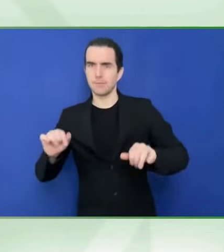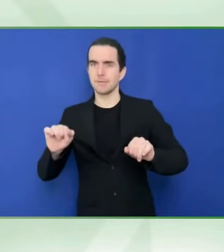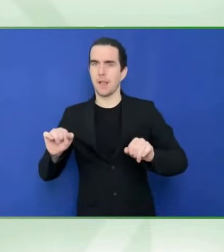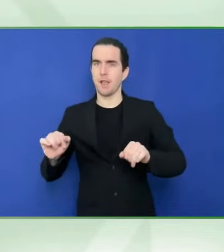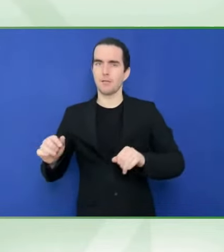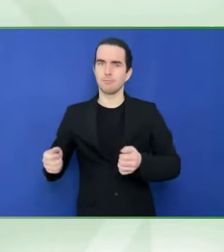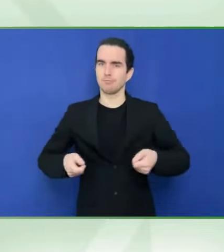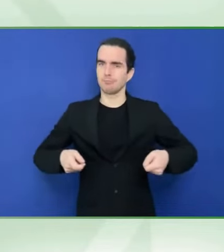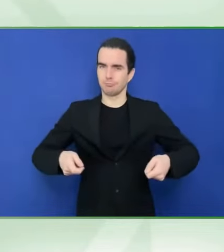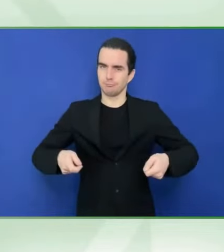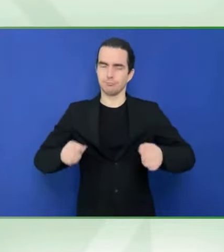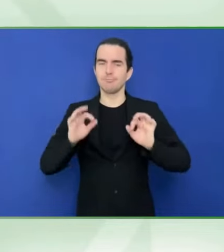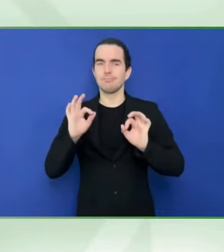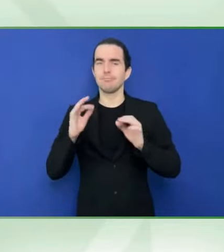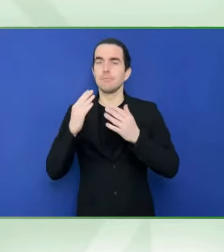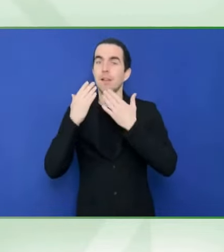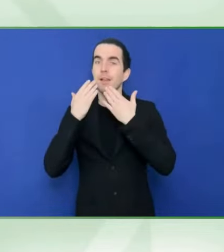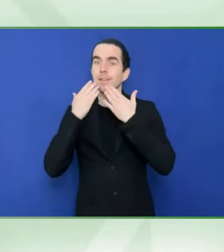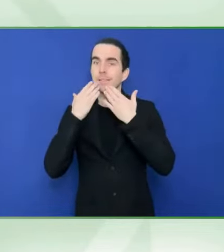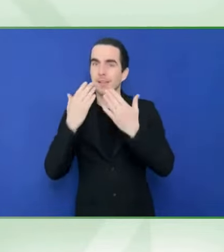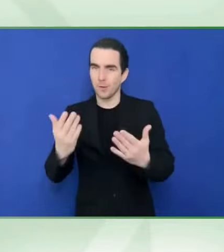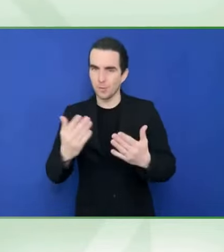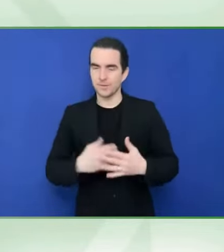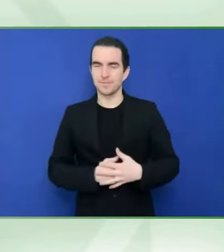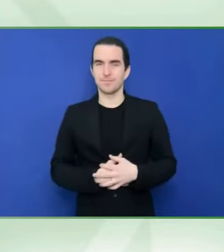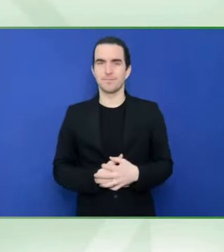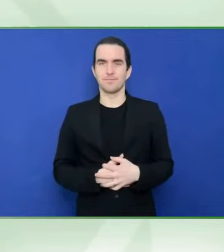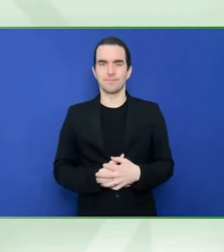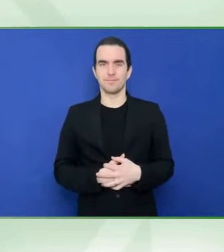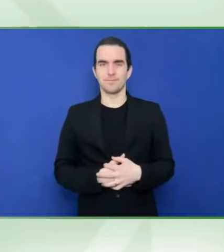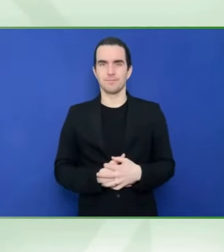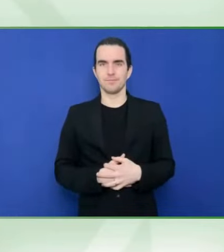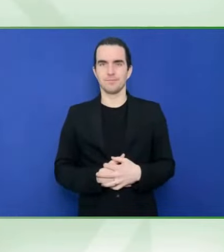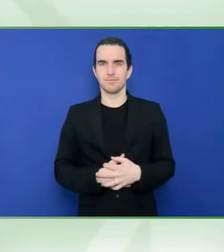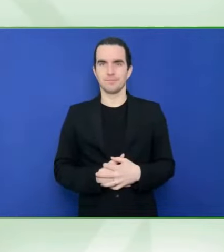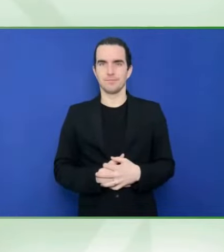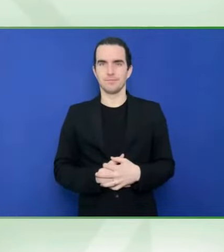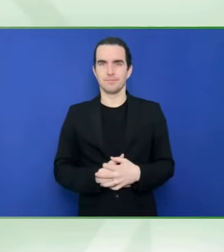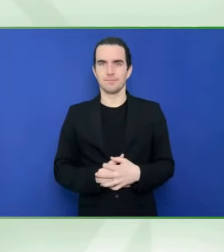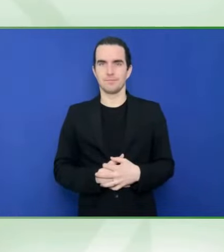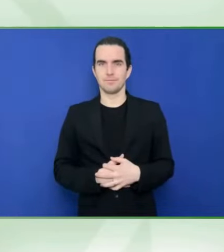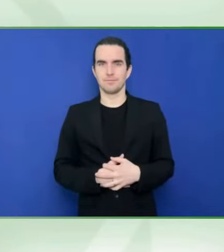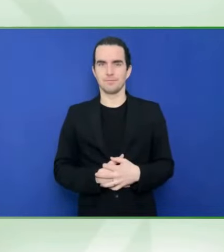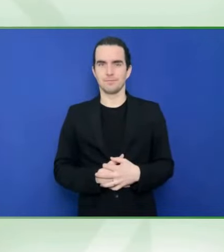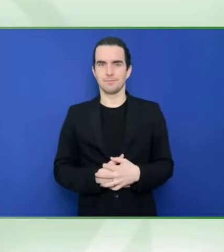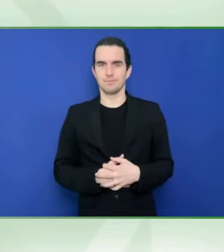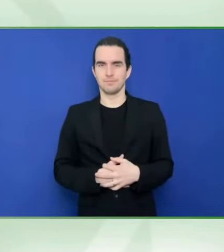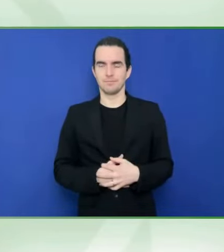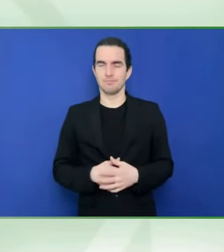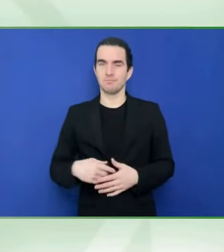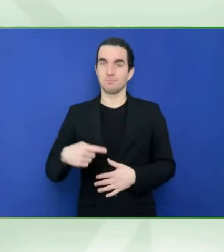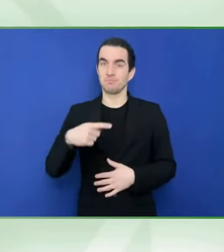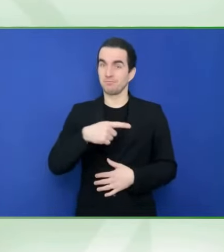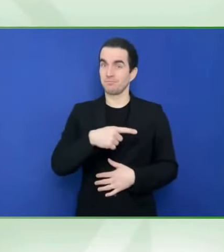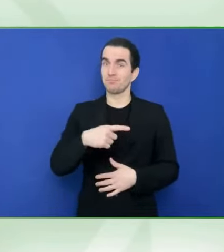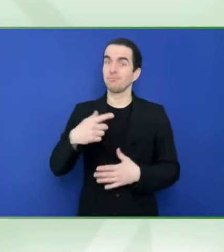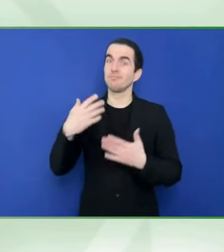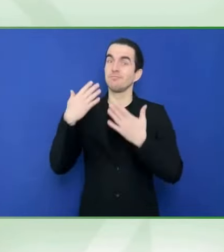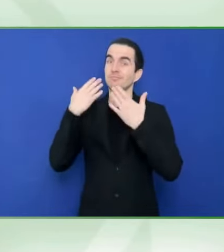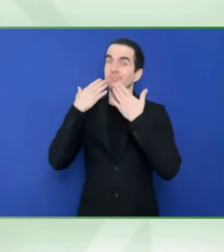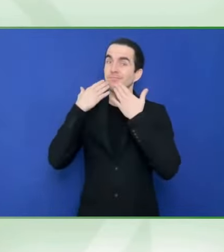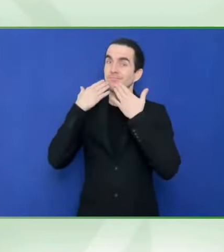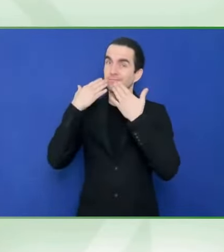Thank you, Jasmina. I think it's really important that we address these islands of accessibility in a sea